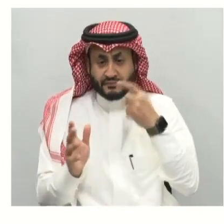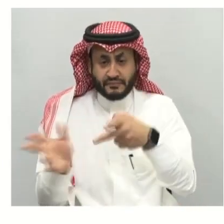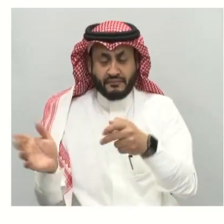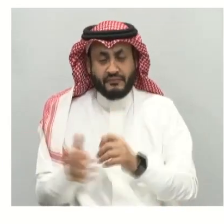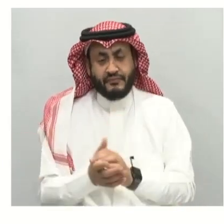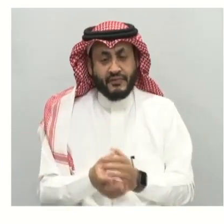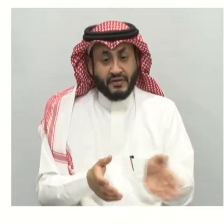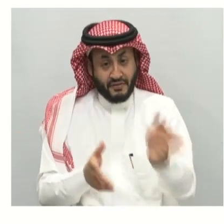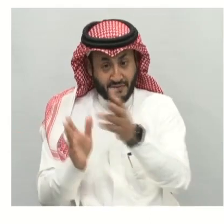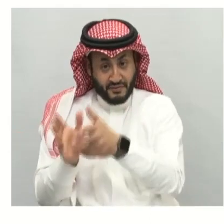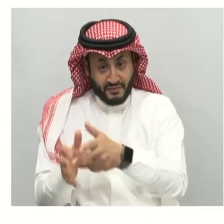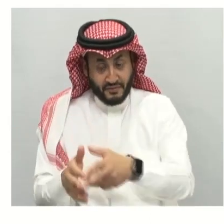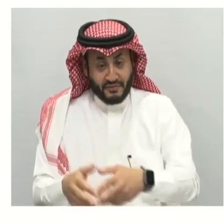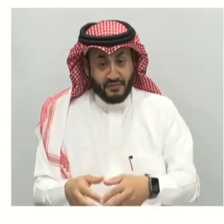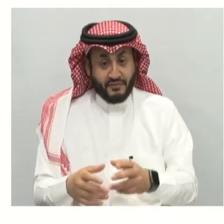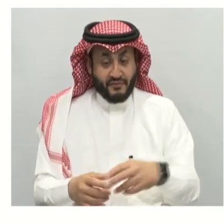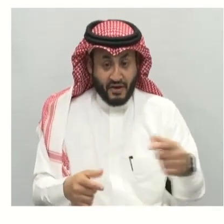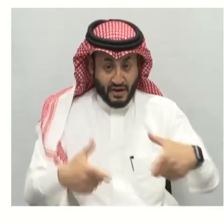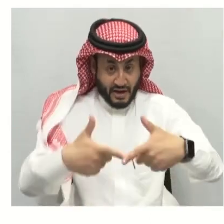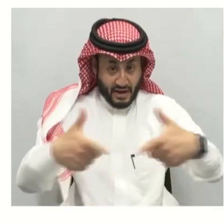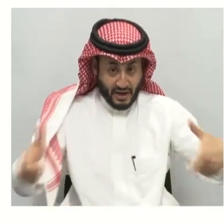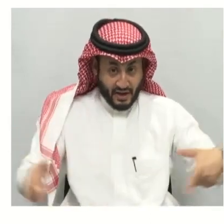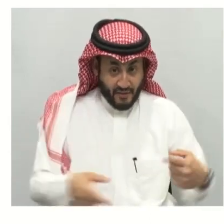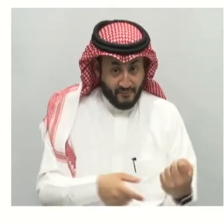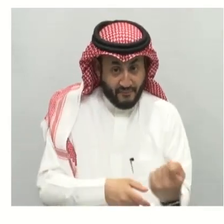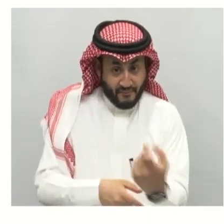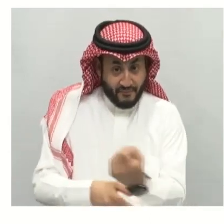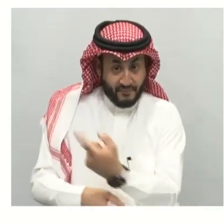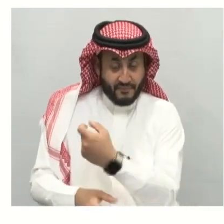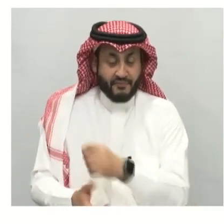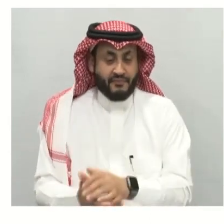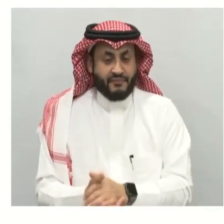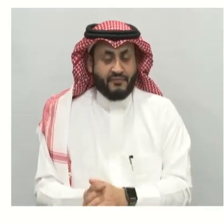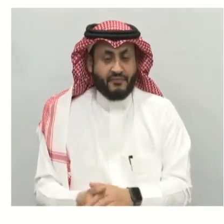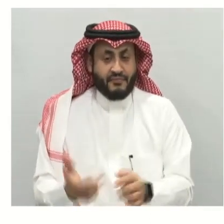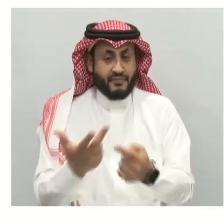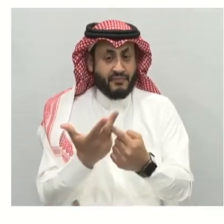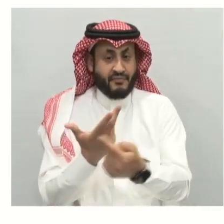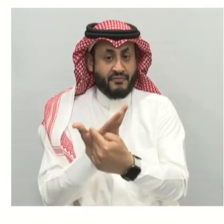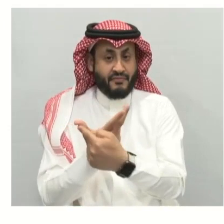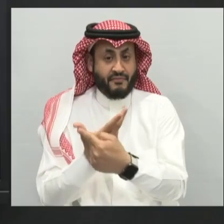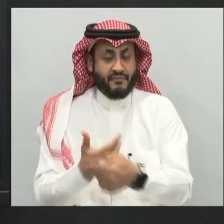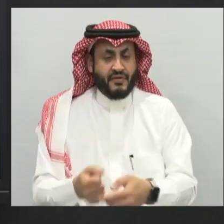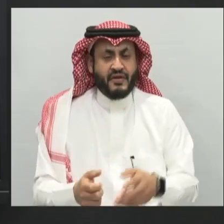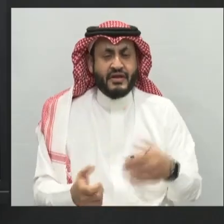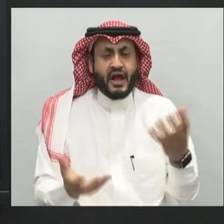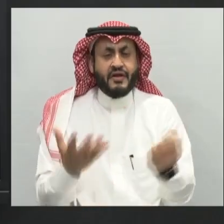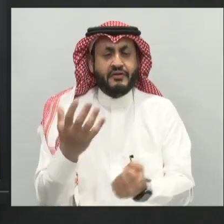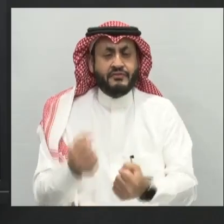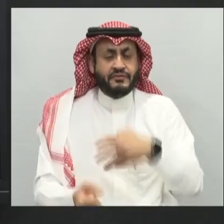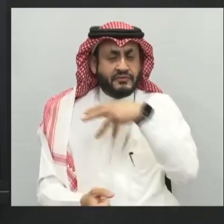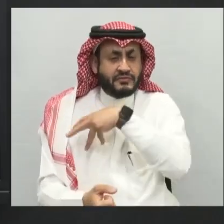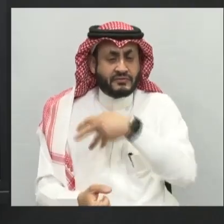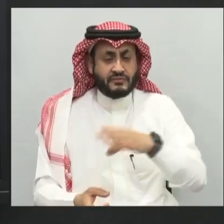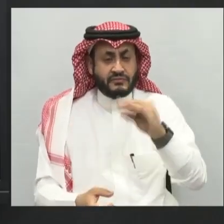have kinds of animals that live in a farm. Farm animals like cows, goats,